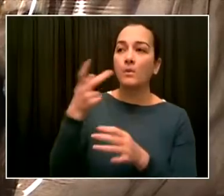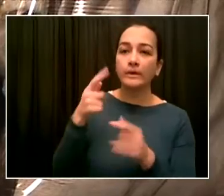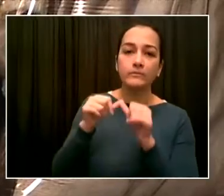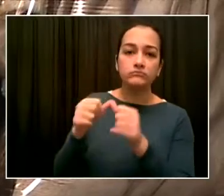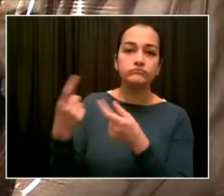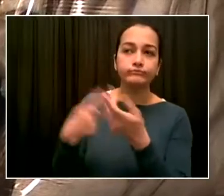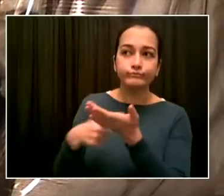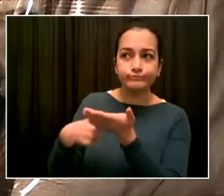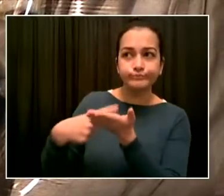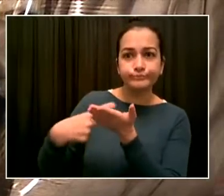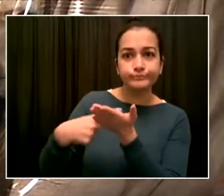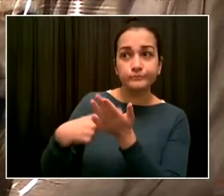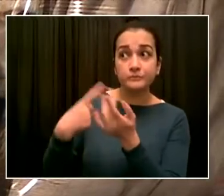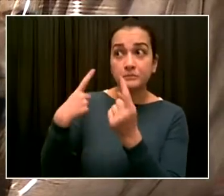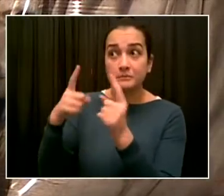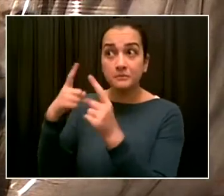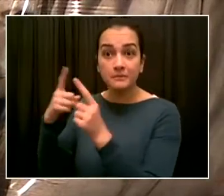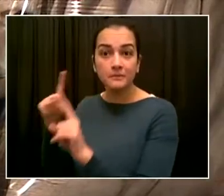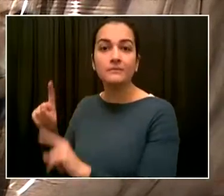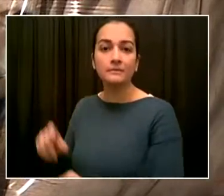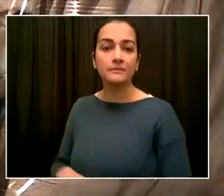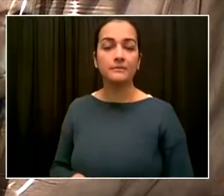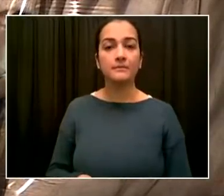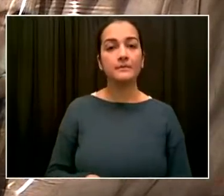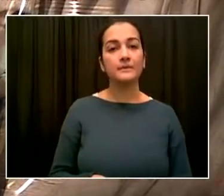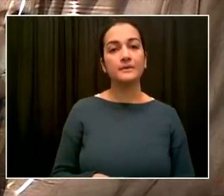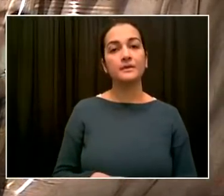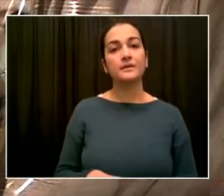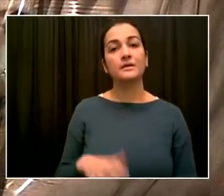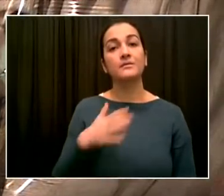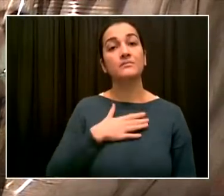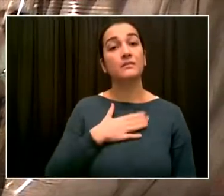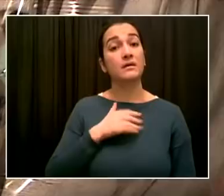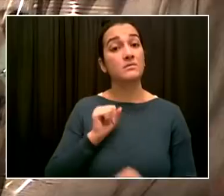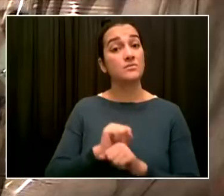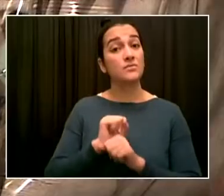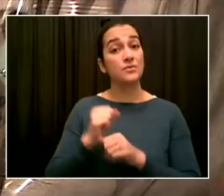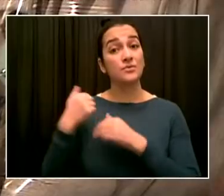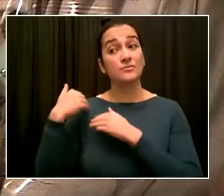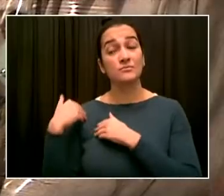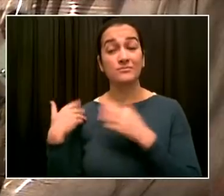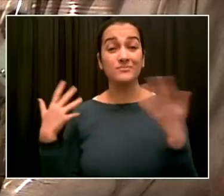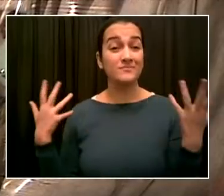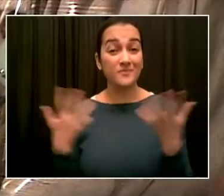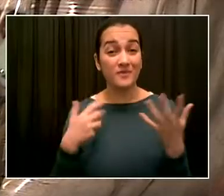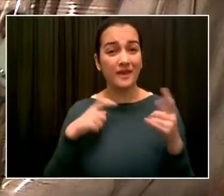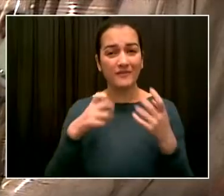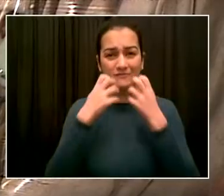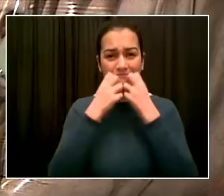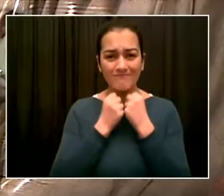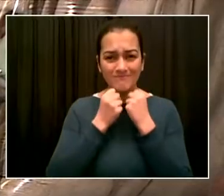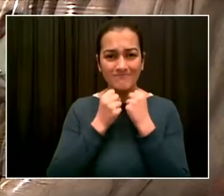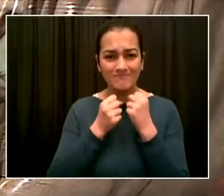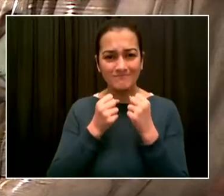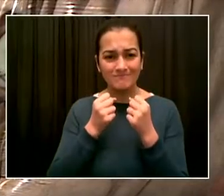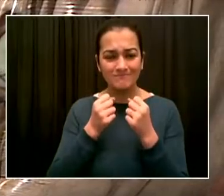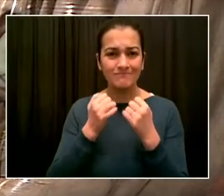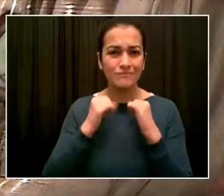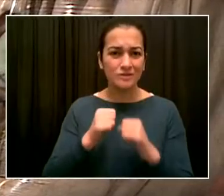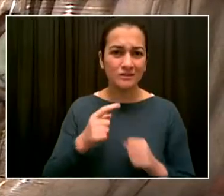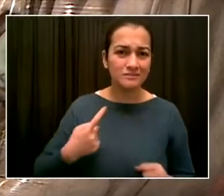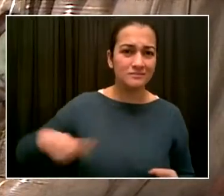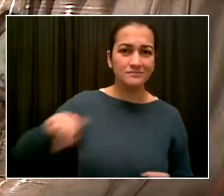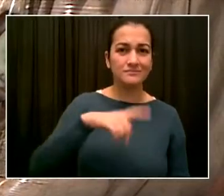in the internal politics of unions or those other dynamics. It's to focus on the health and safety of